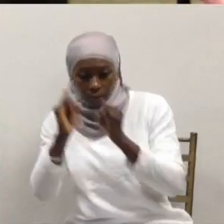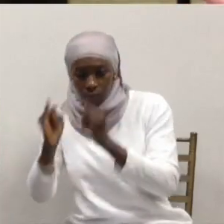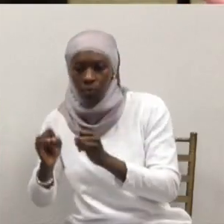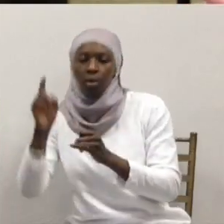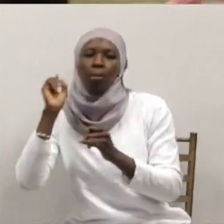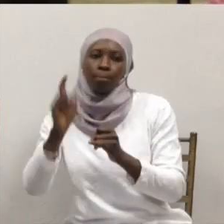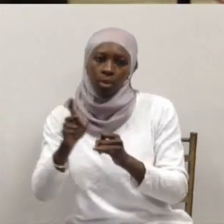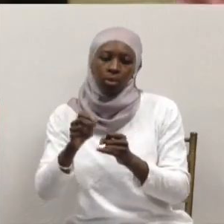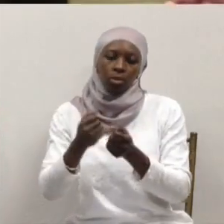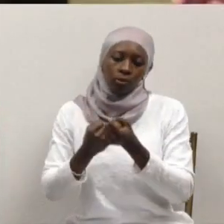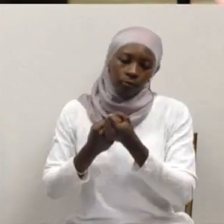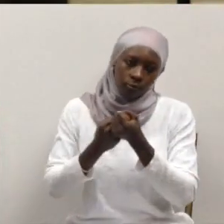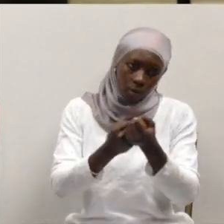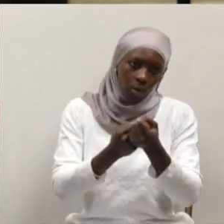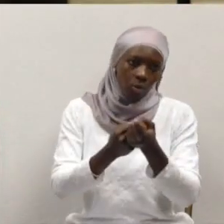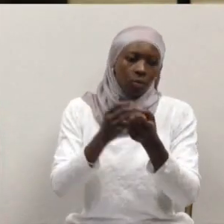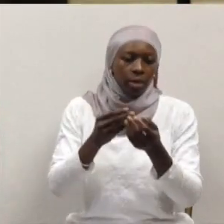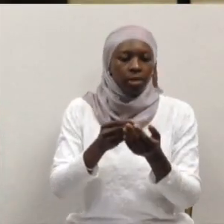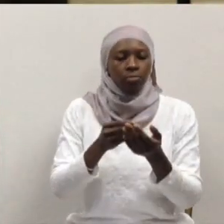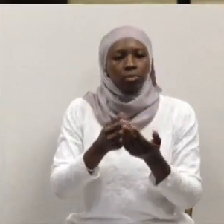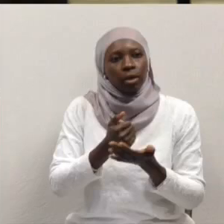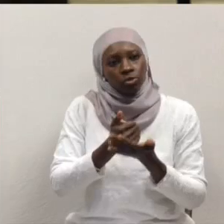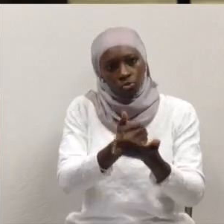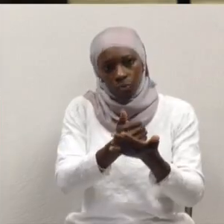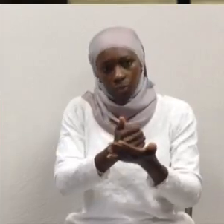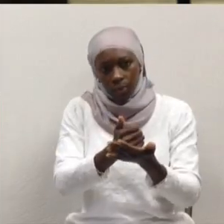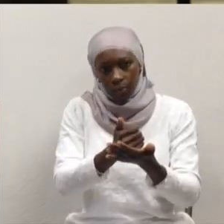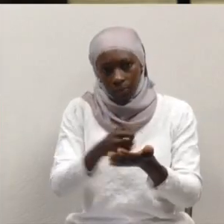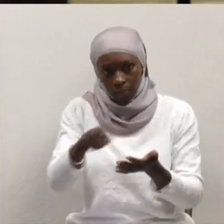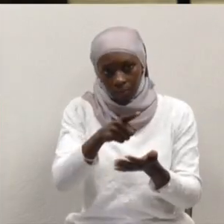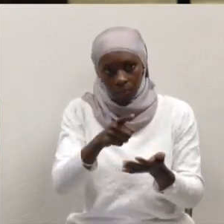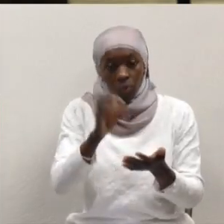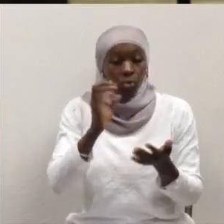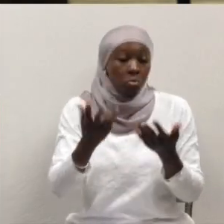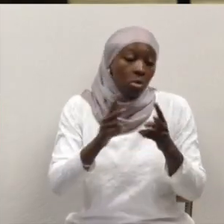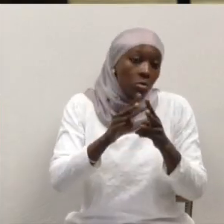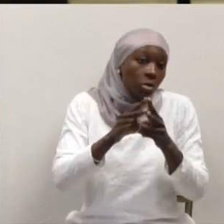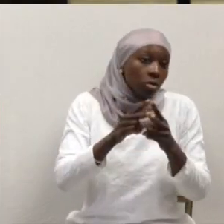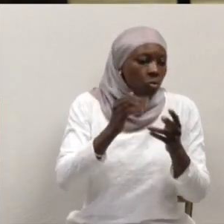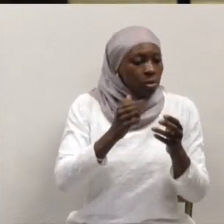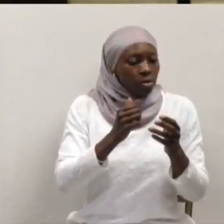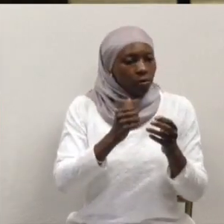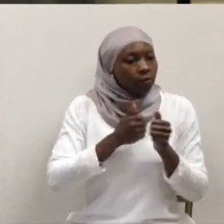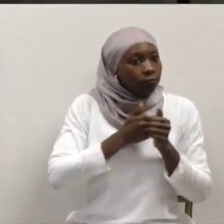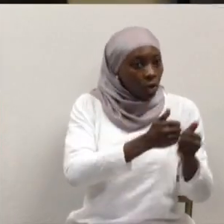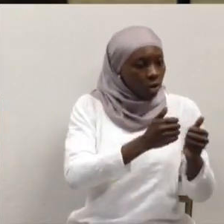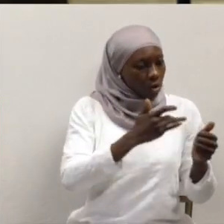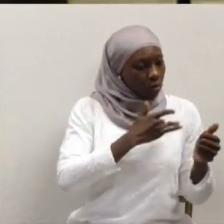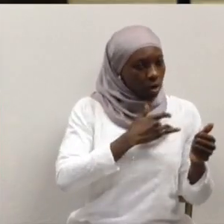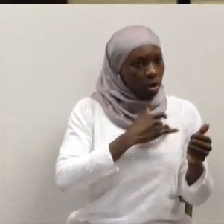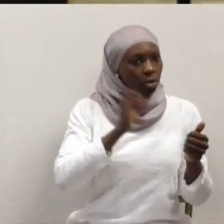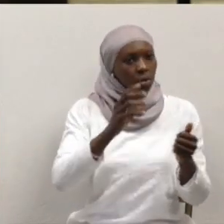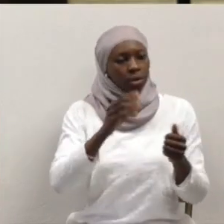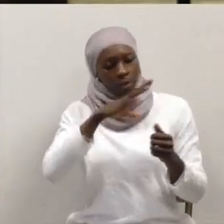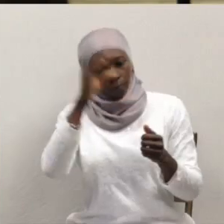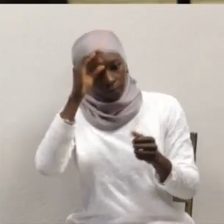lead, give minimum or give nothing, or are we going to follow our heart and our faith? I hope that we follow our heart